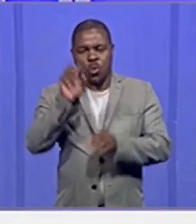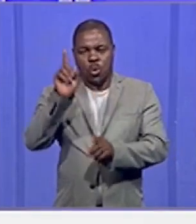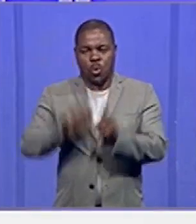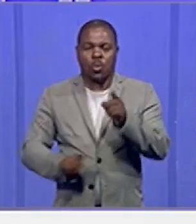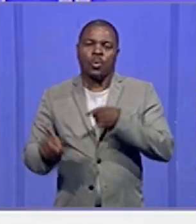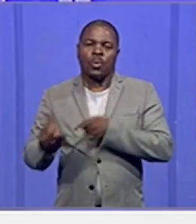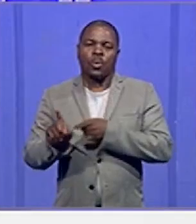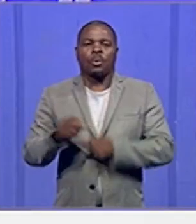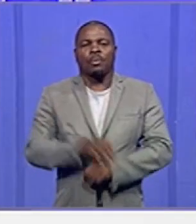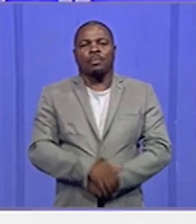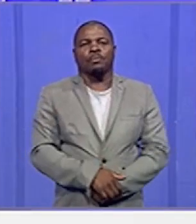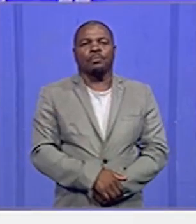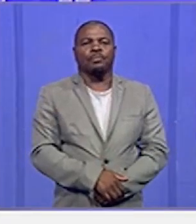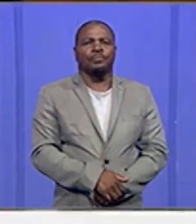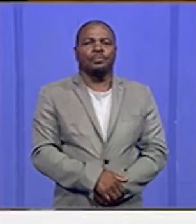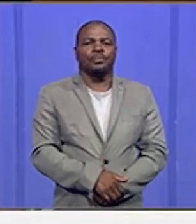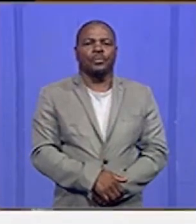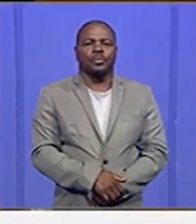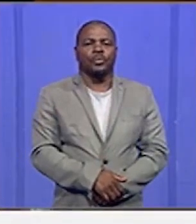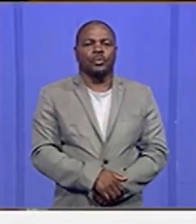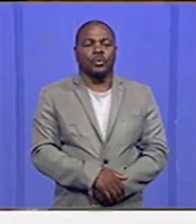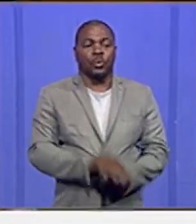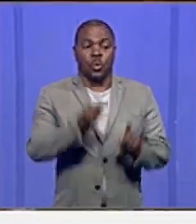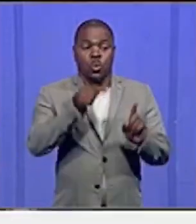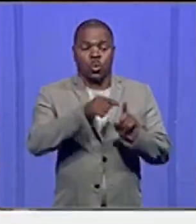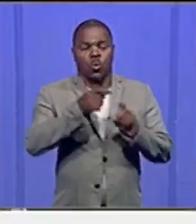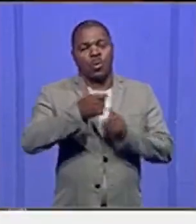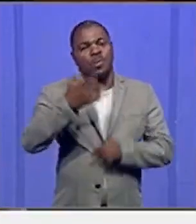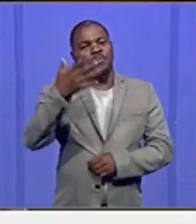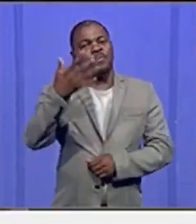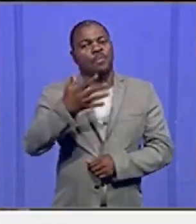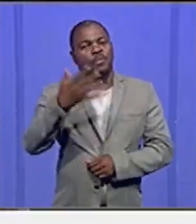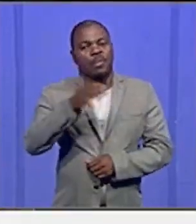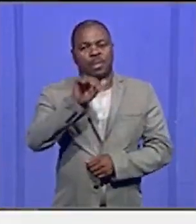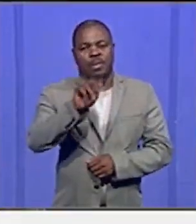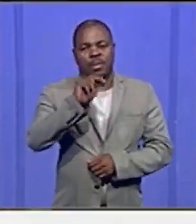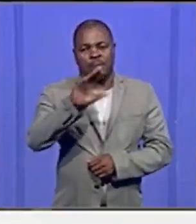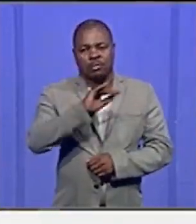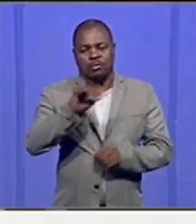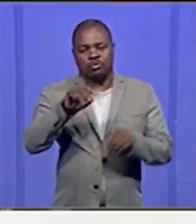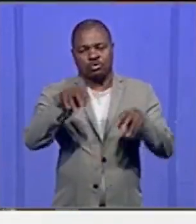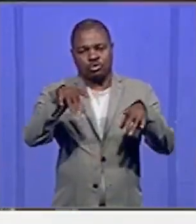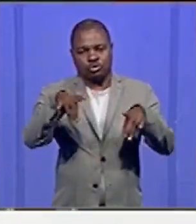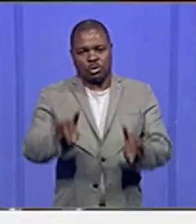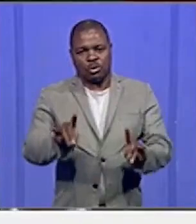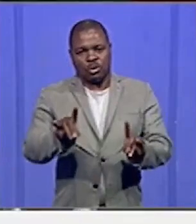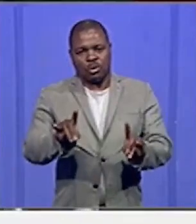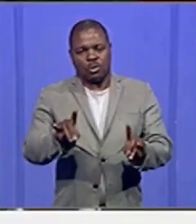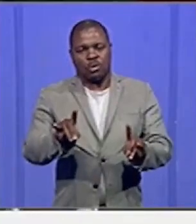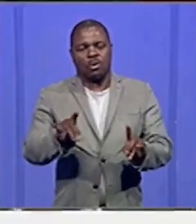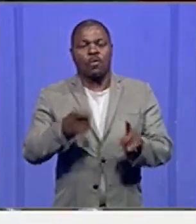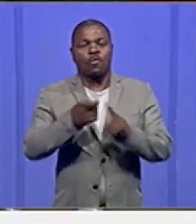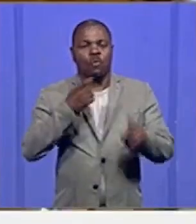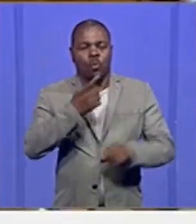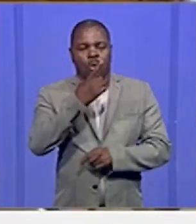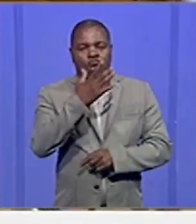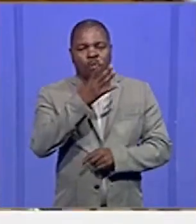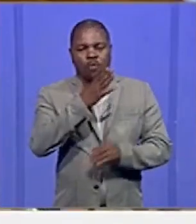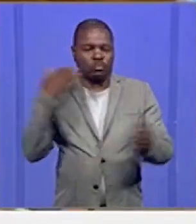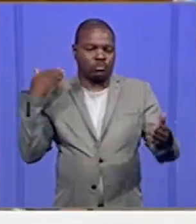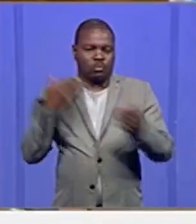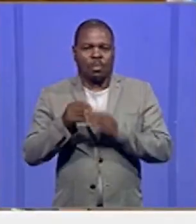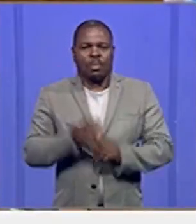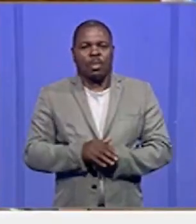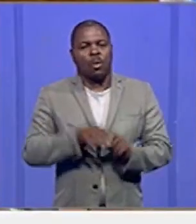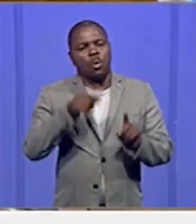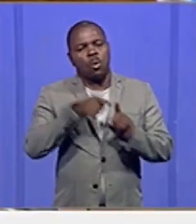profensing. Dukwana ke modulasetulo wa bohlano wa ANC Freistata ho tloha ka 1994. O